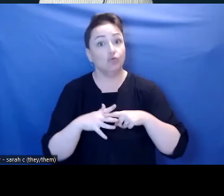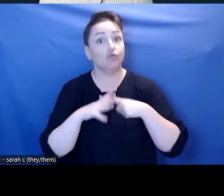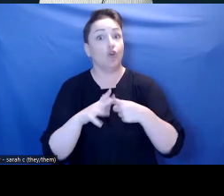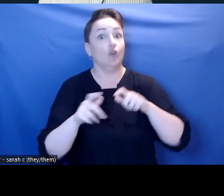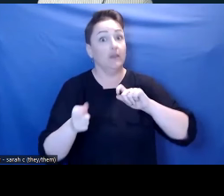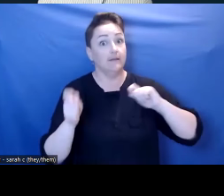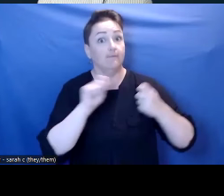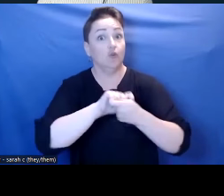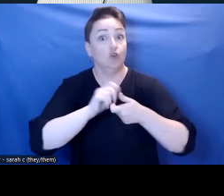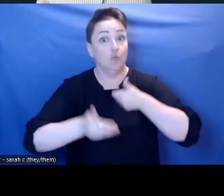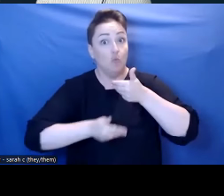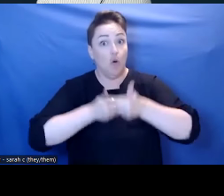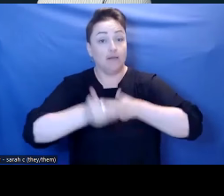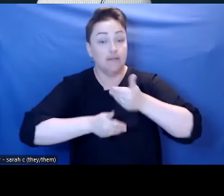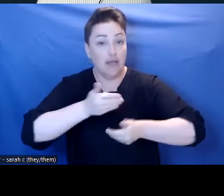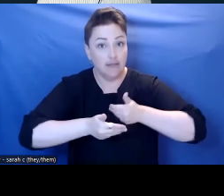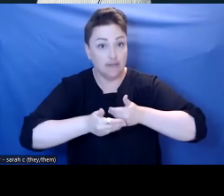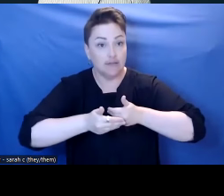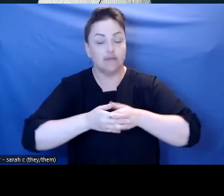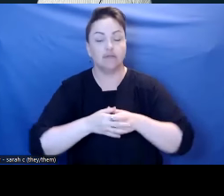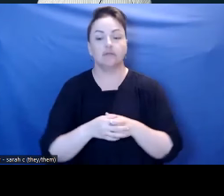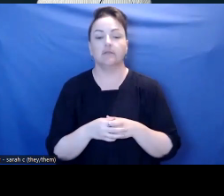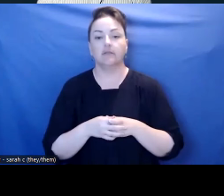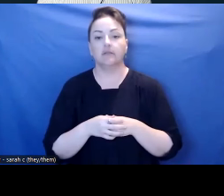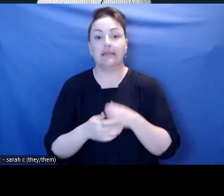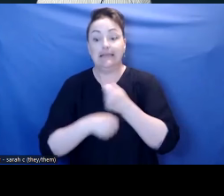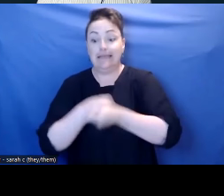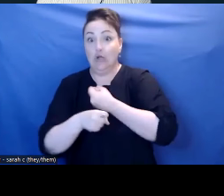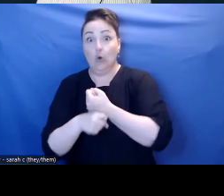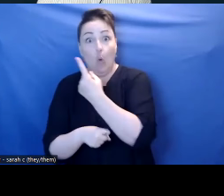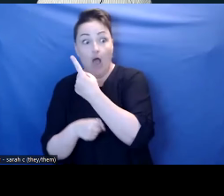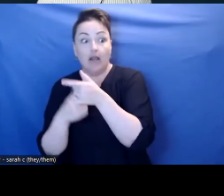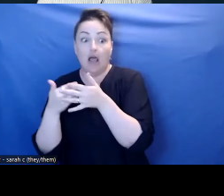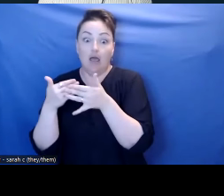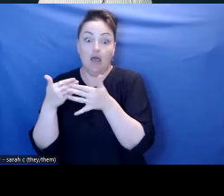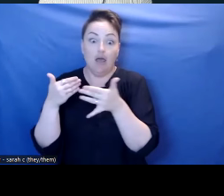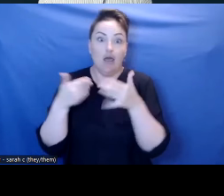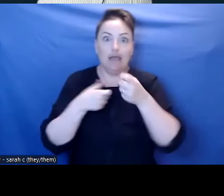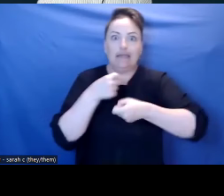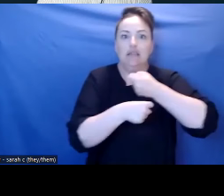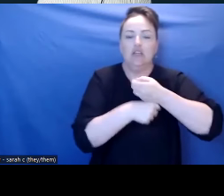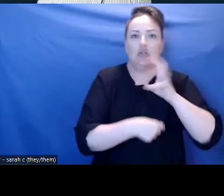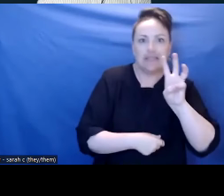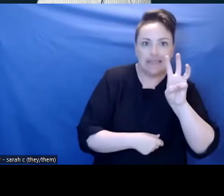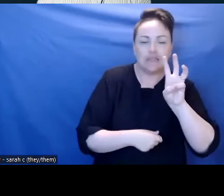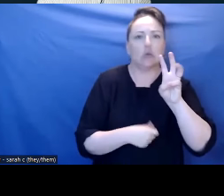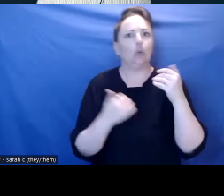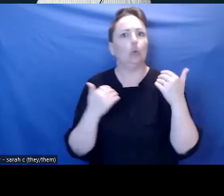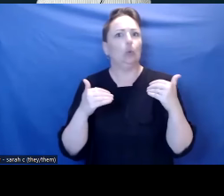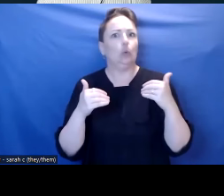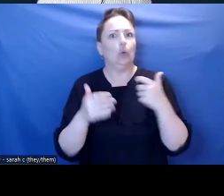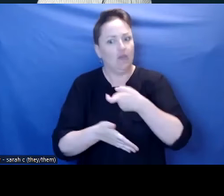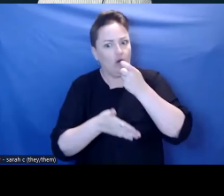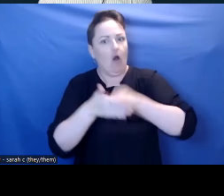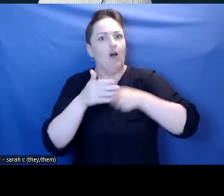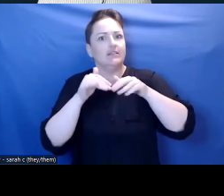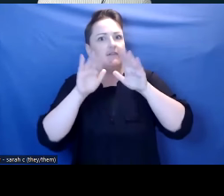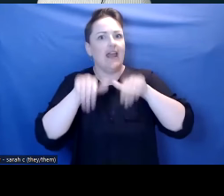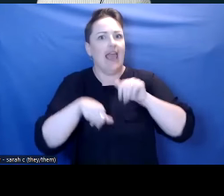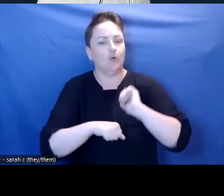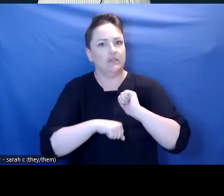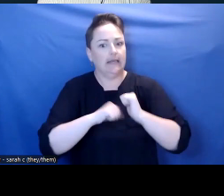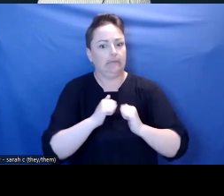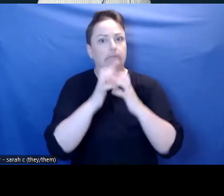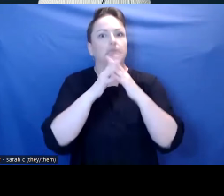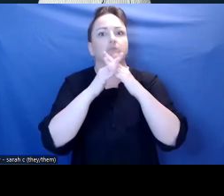year 1 and you only finish it in year 6, due to things such as inflation, the cost of delivering that housing can increase